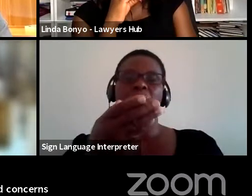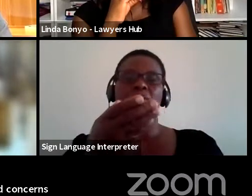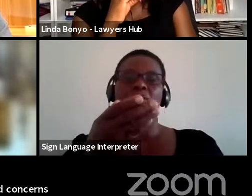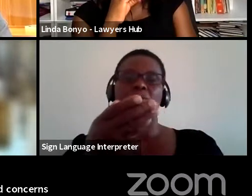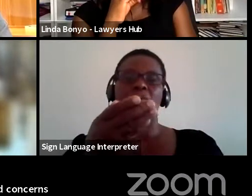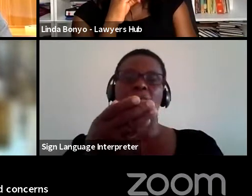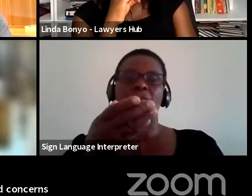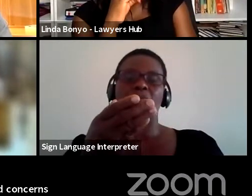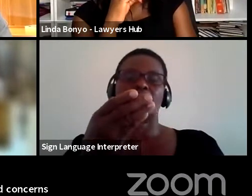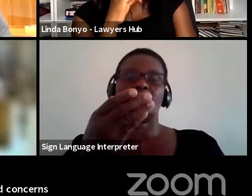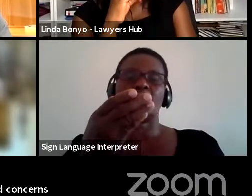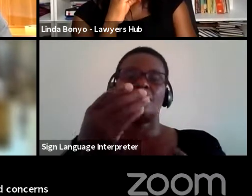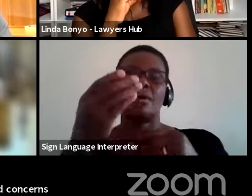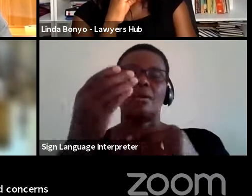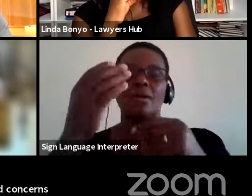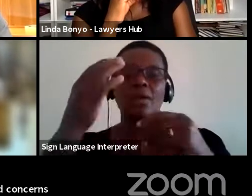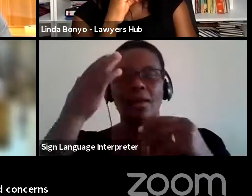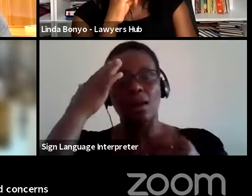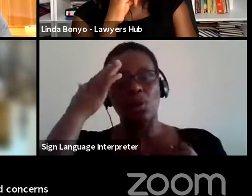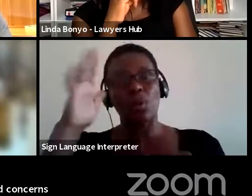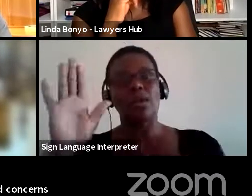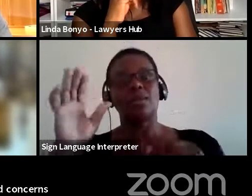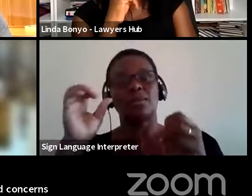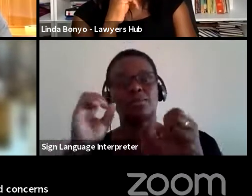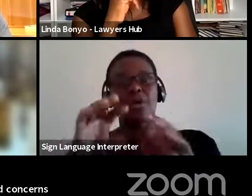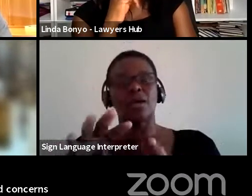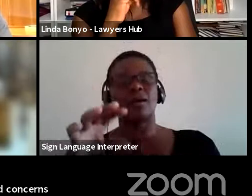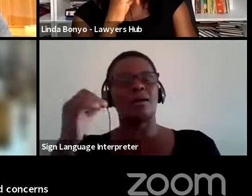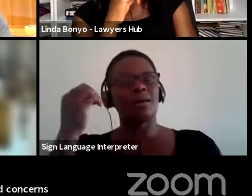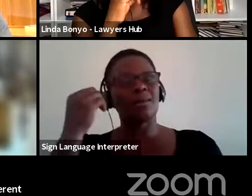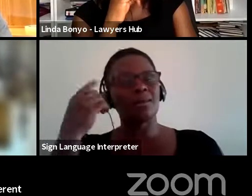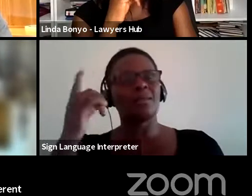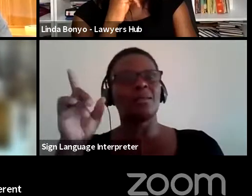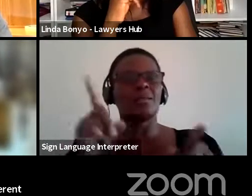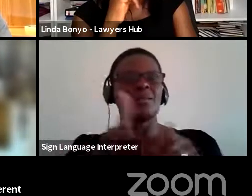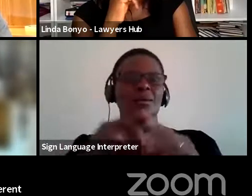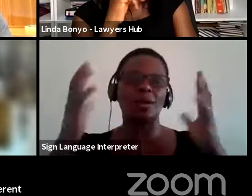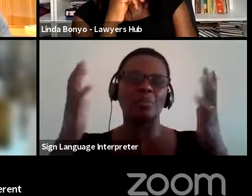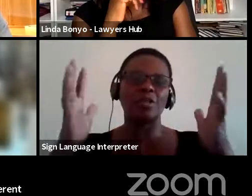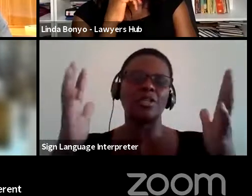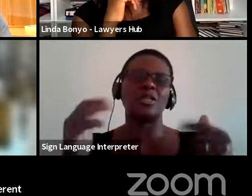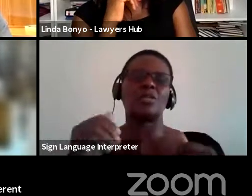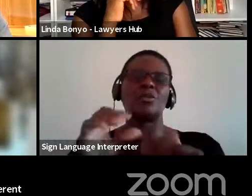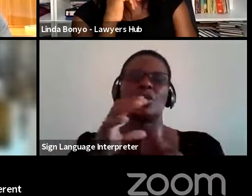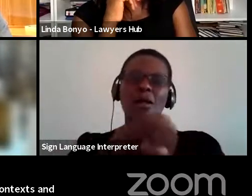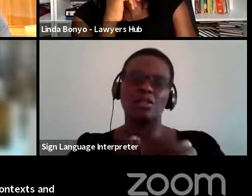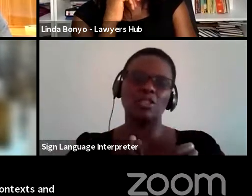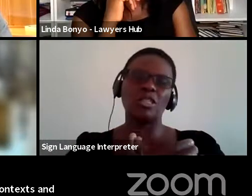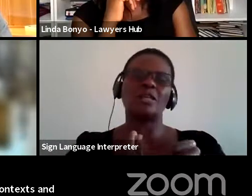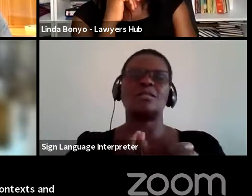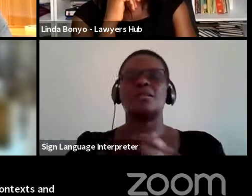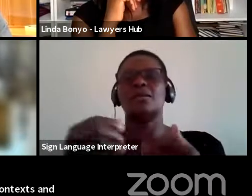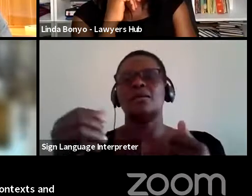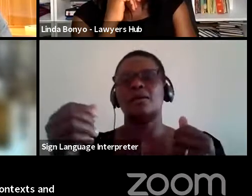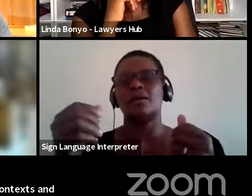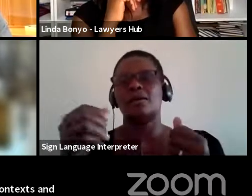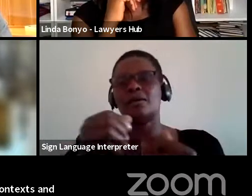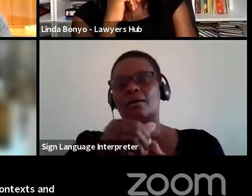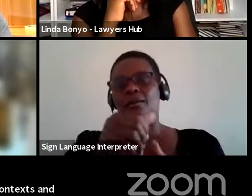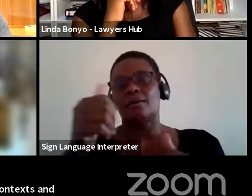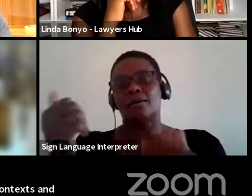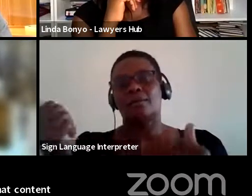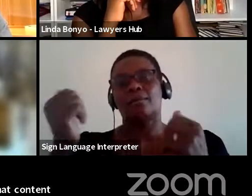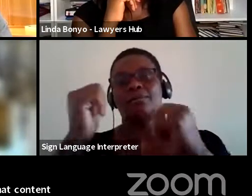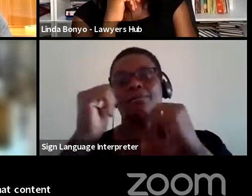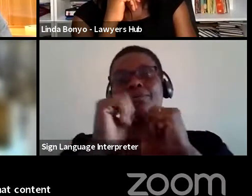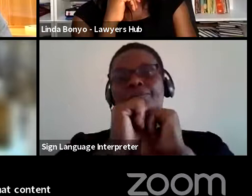lack of awareness, understanding, and appreciation for different contexts and cultures diminishes the important role that content moderation could